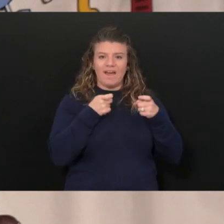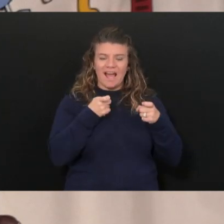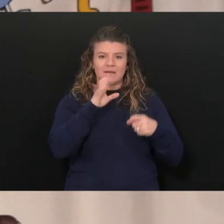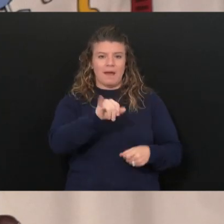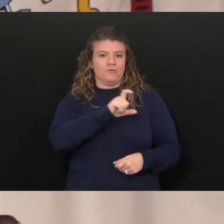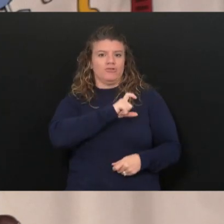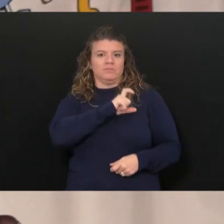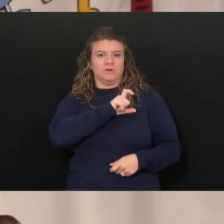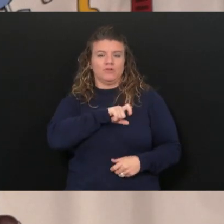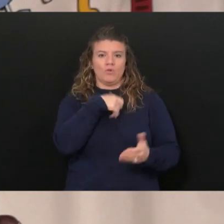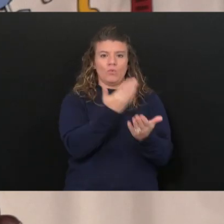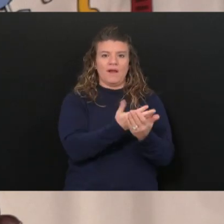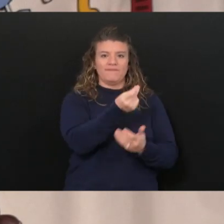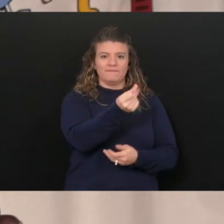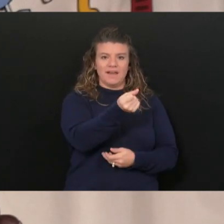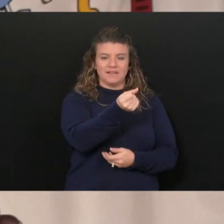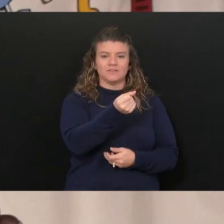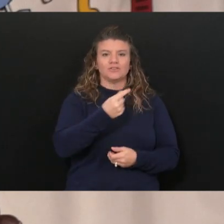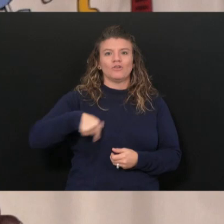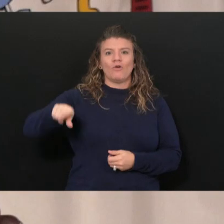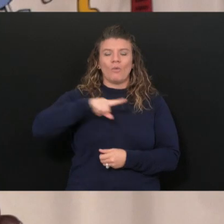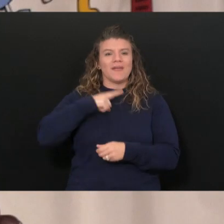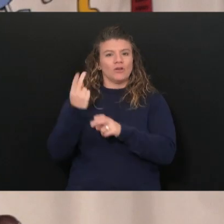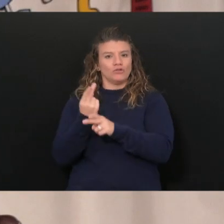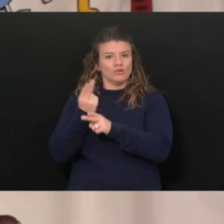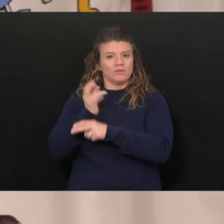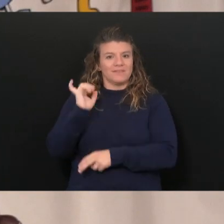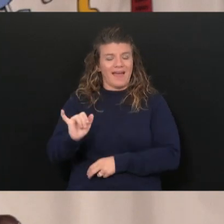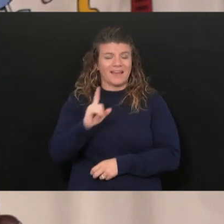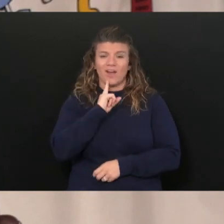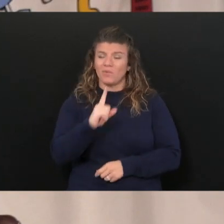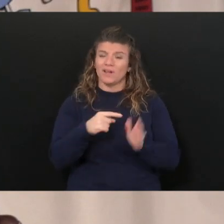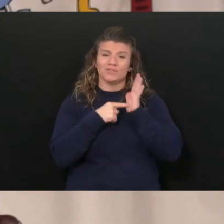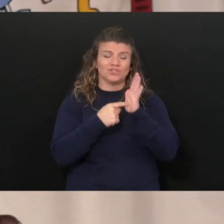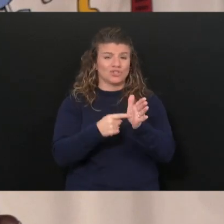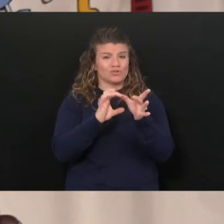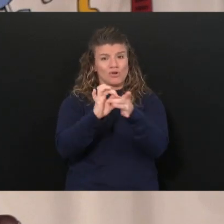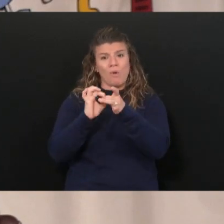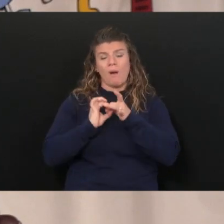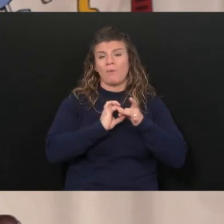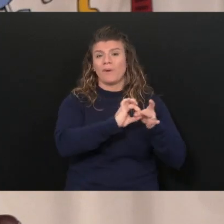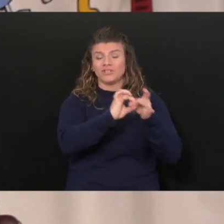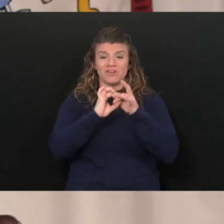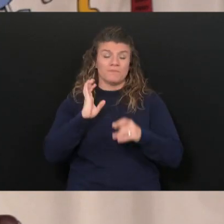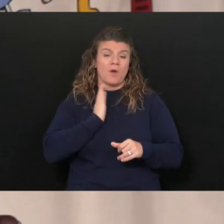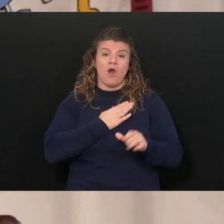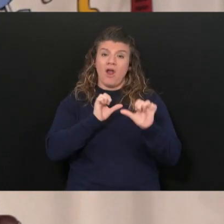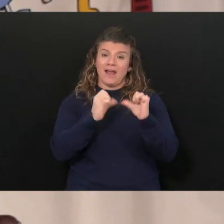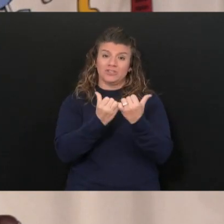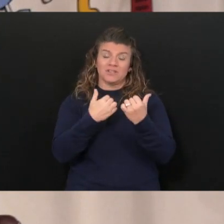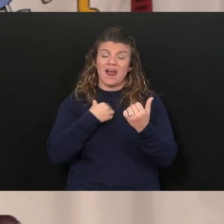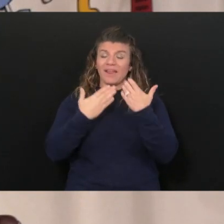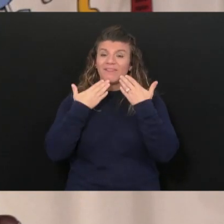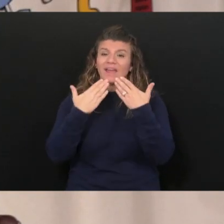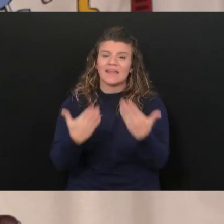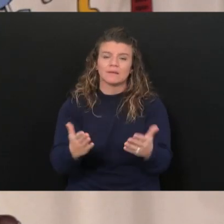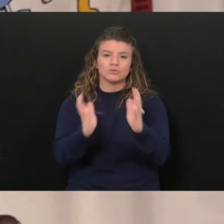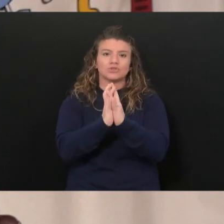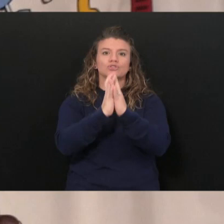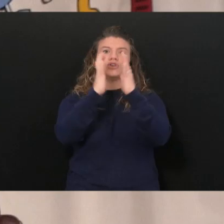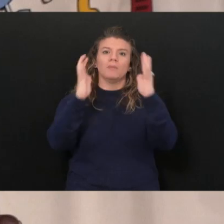people of West Virginia. And this shows the great cooperation between our agencies, and I thank them so much for that.